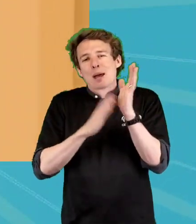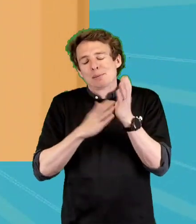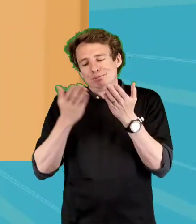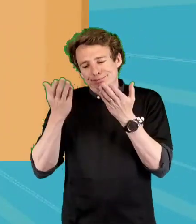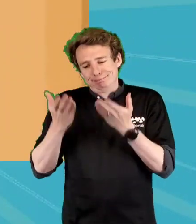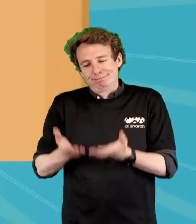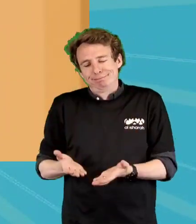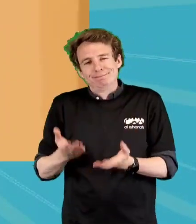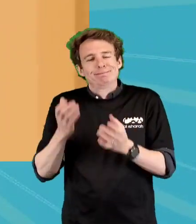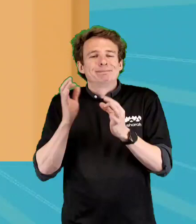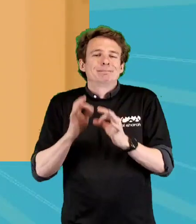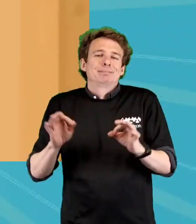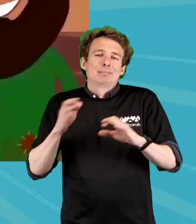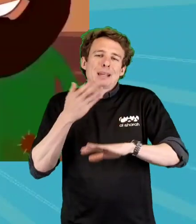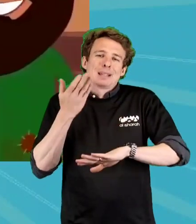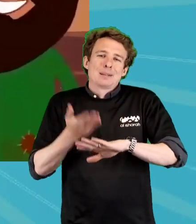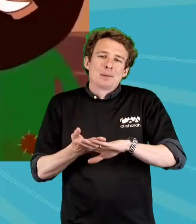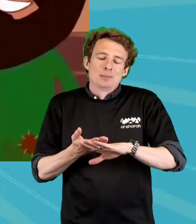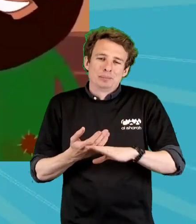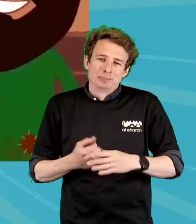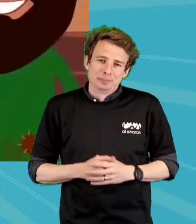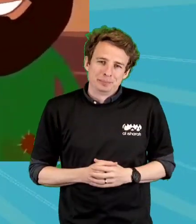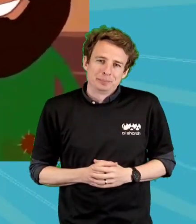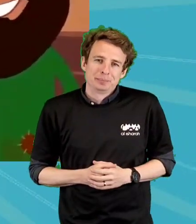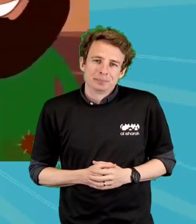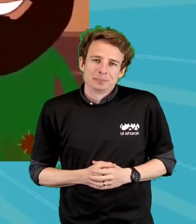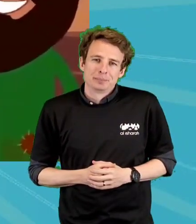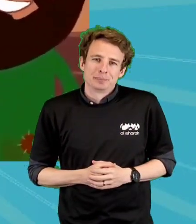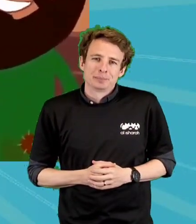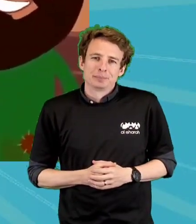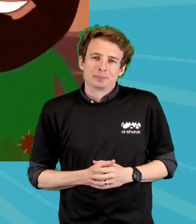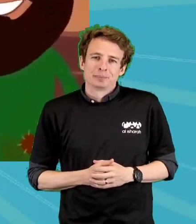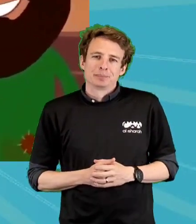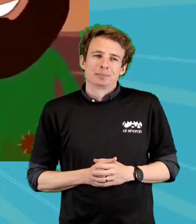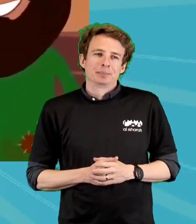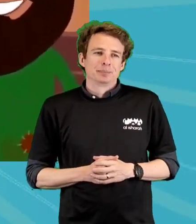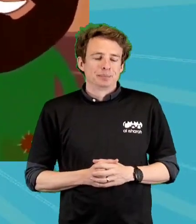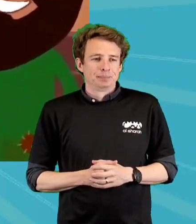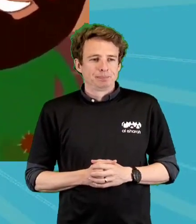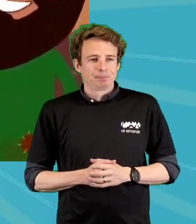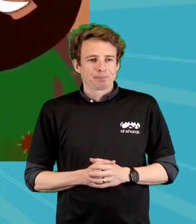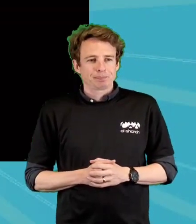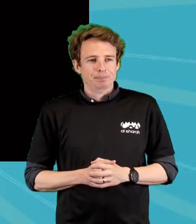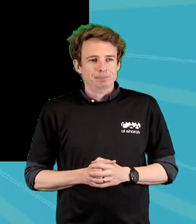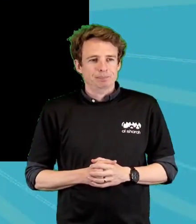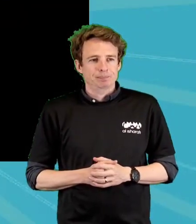Allah. He is Muhammad sallallahu alayhi wasallam.